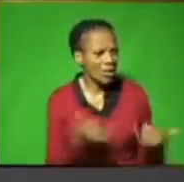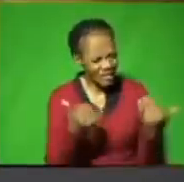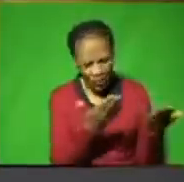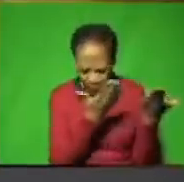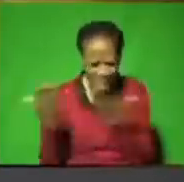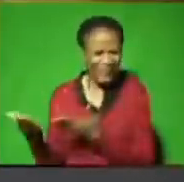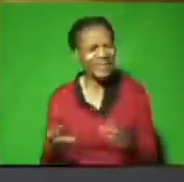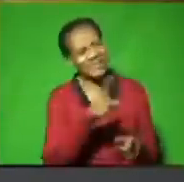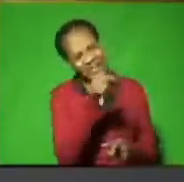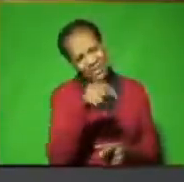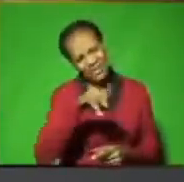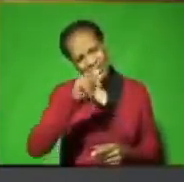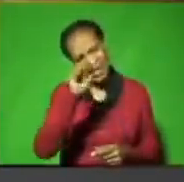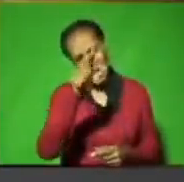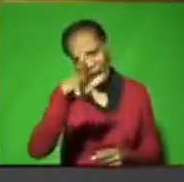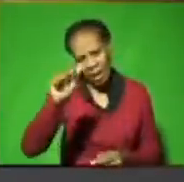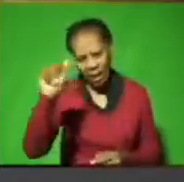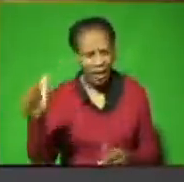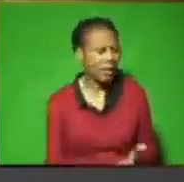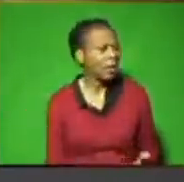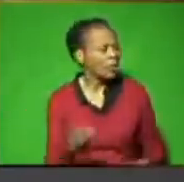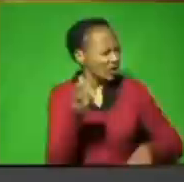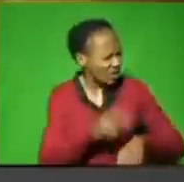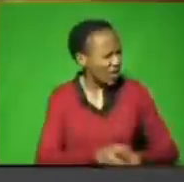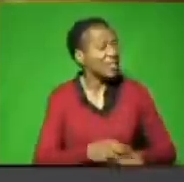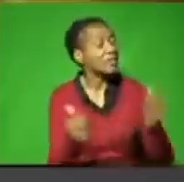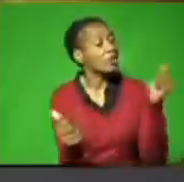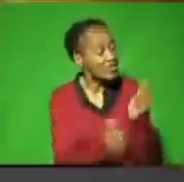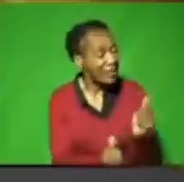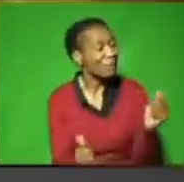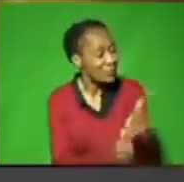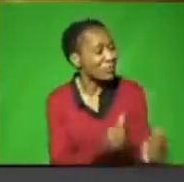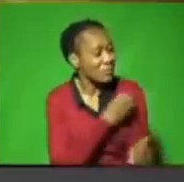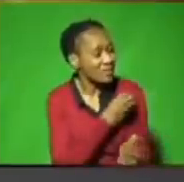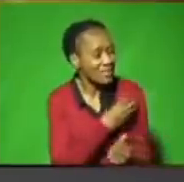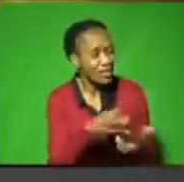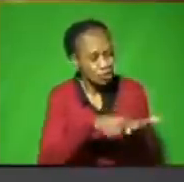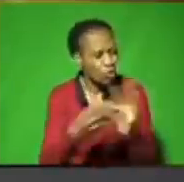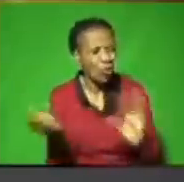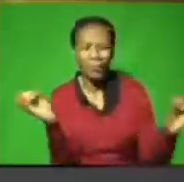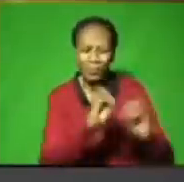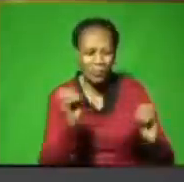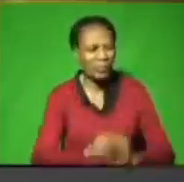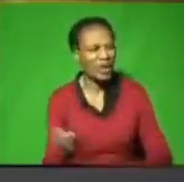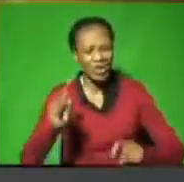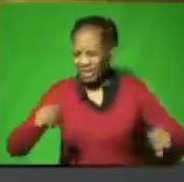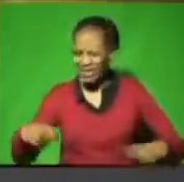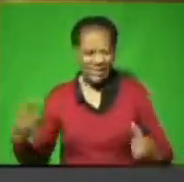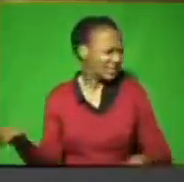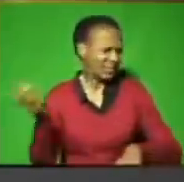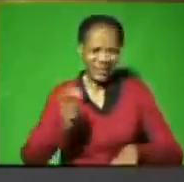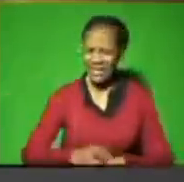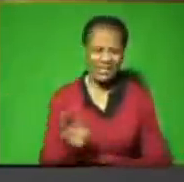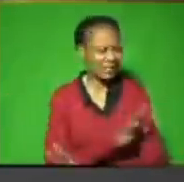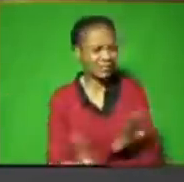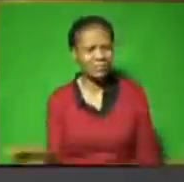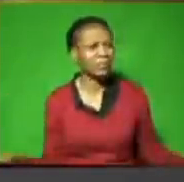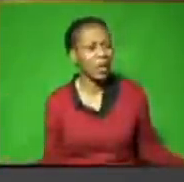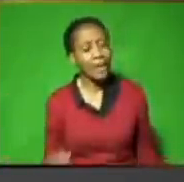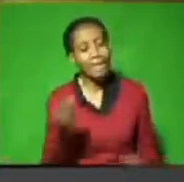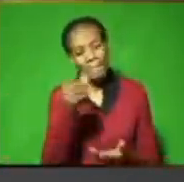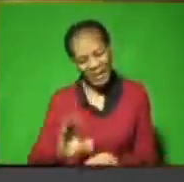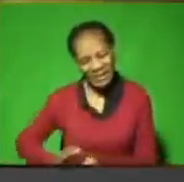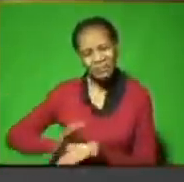done. Deputy ministers do not have a role to play. They are unnecessary. We put a lot